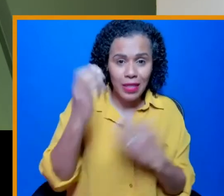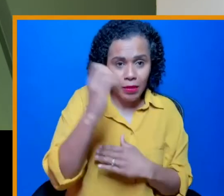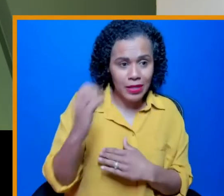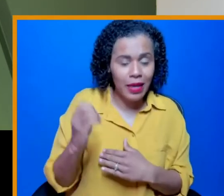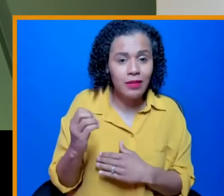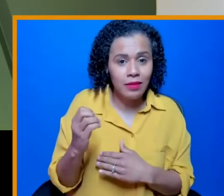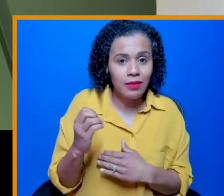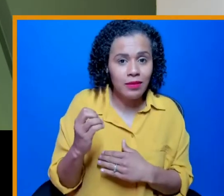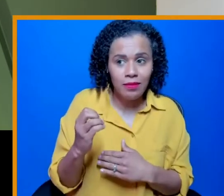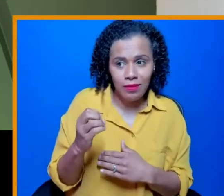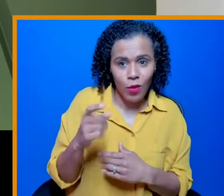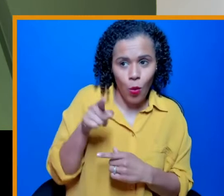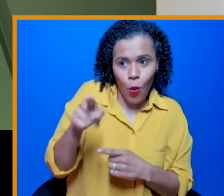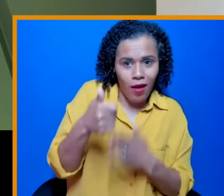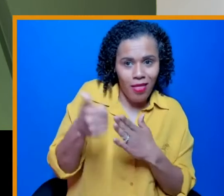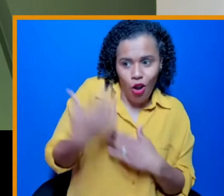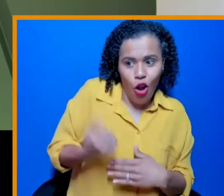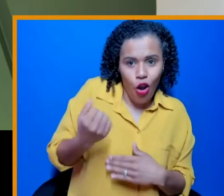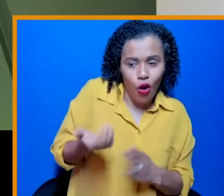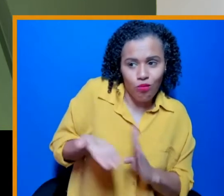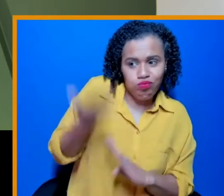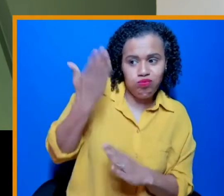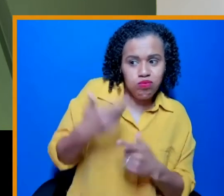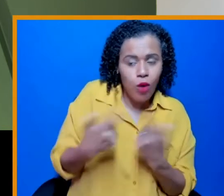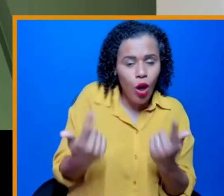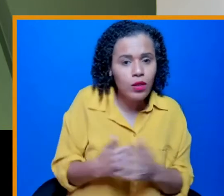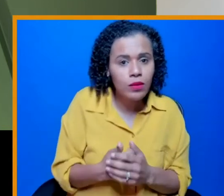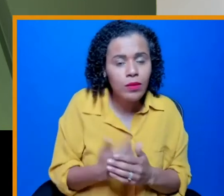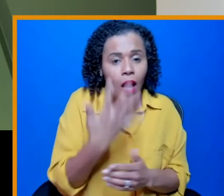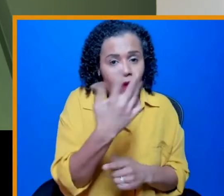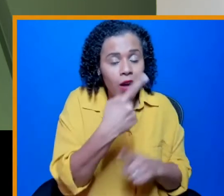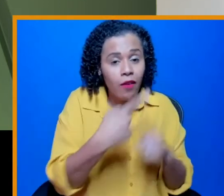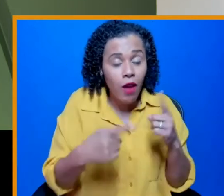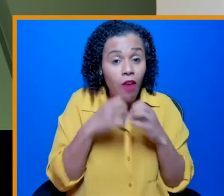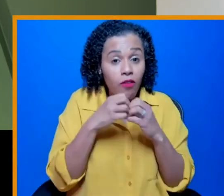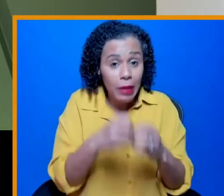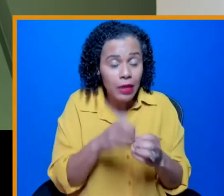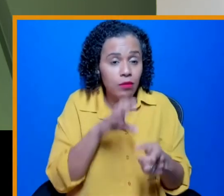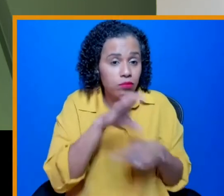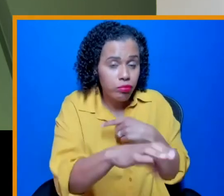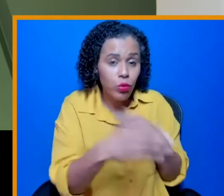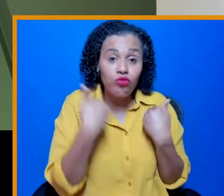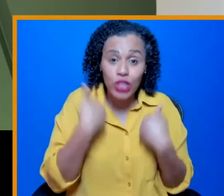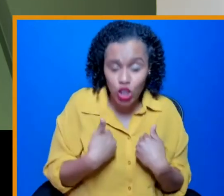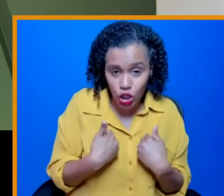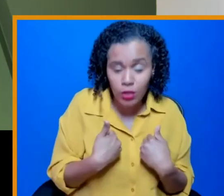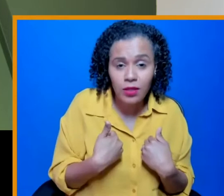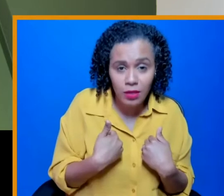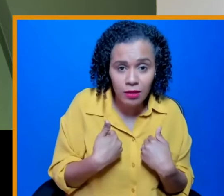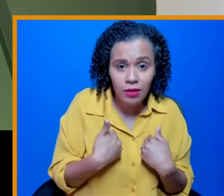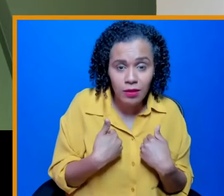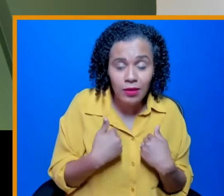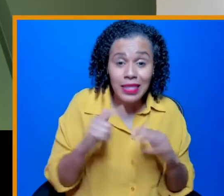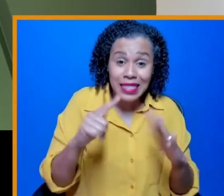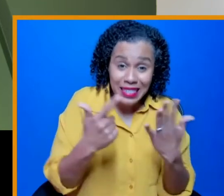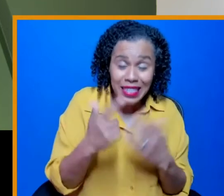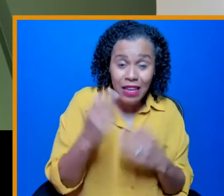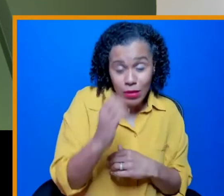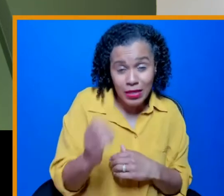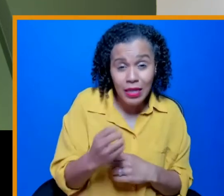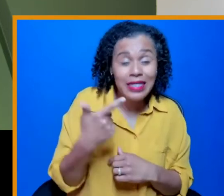households. 5.5 billion goes to the richest 30%. Only 7%, so 700